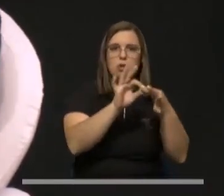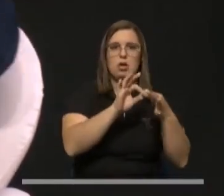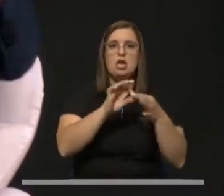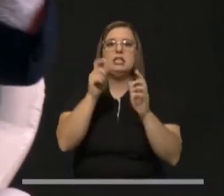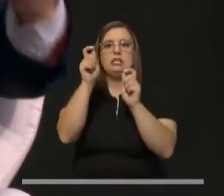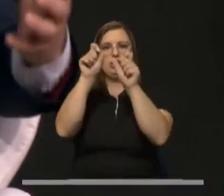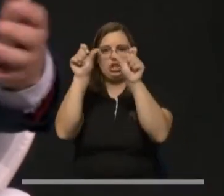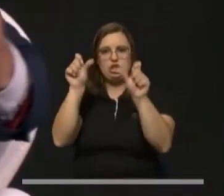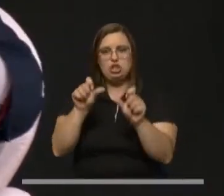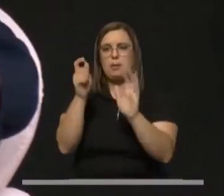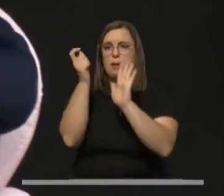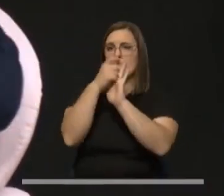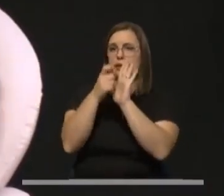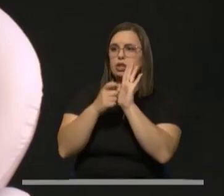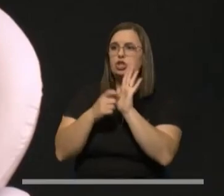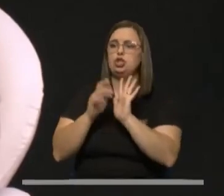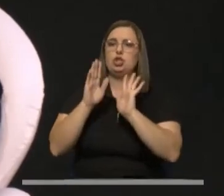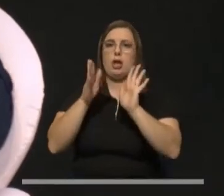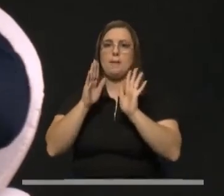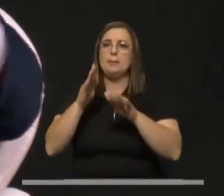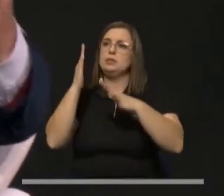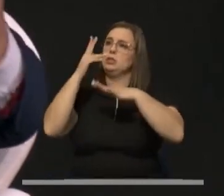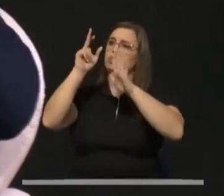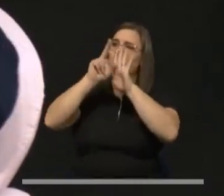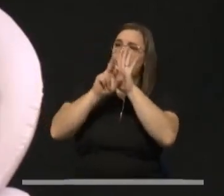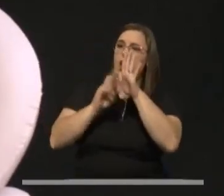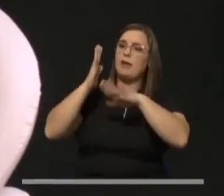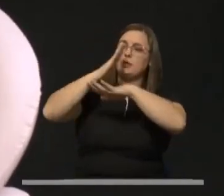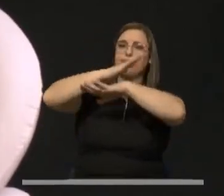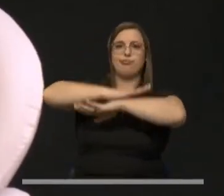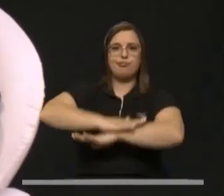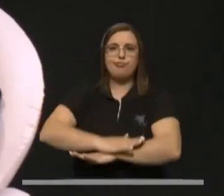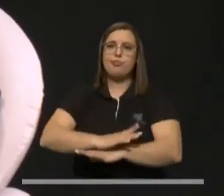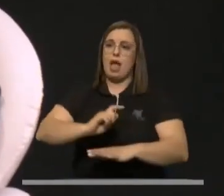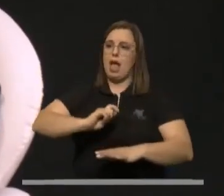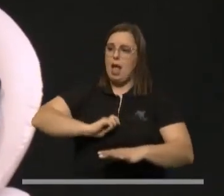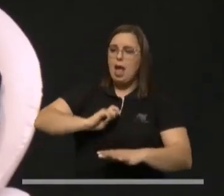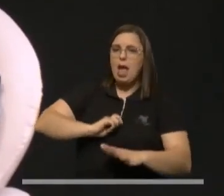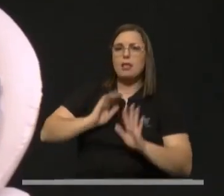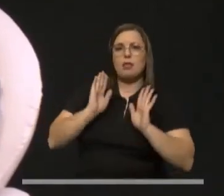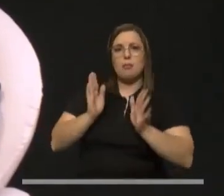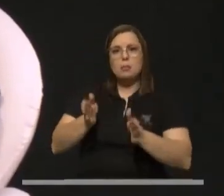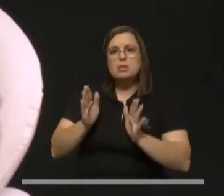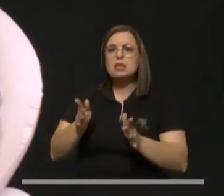regulations, and so the media has to comply with certain